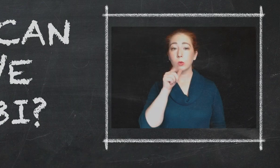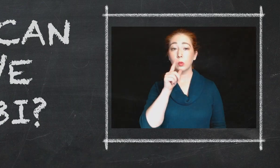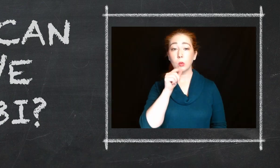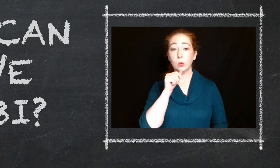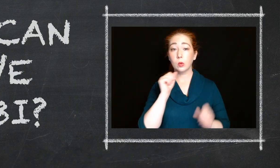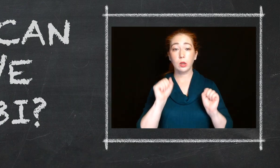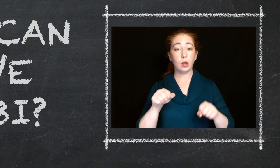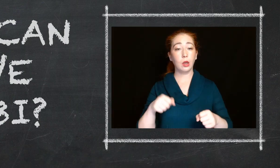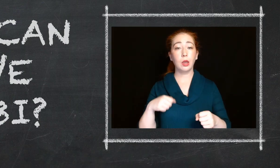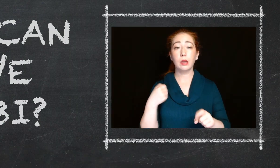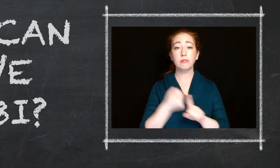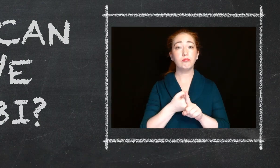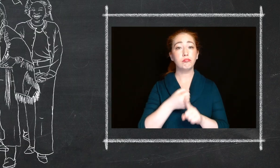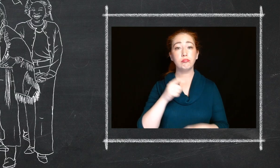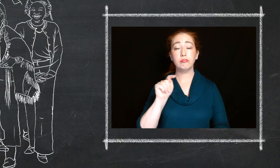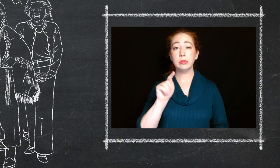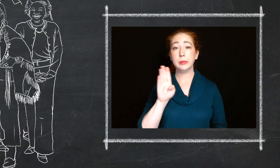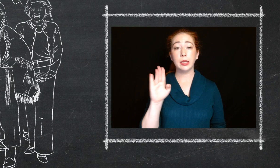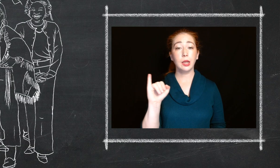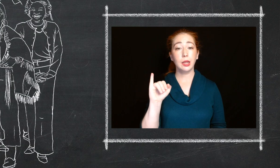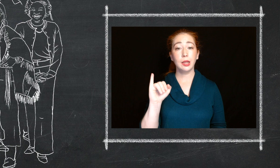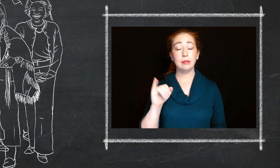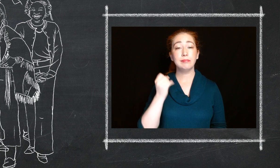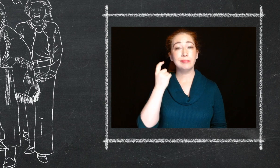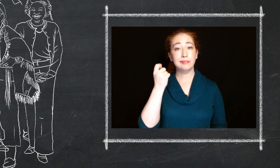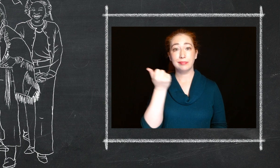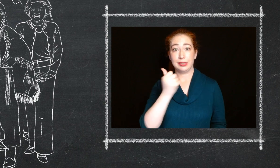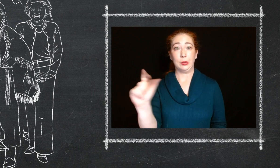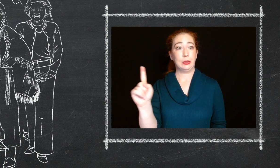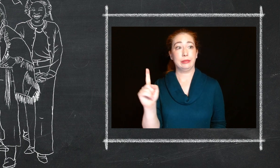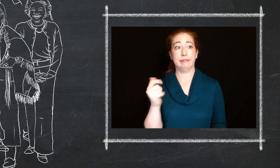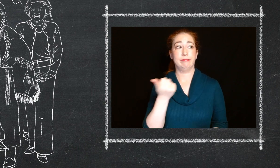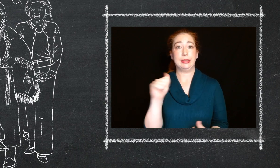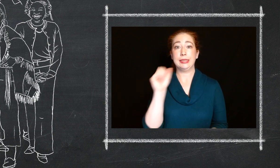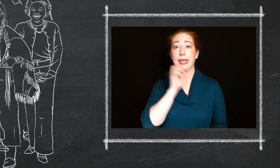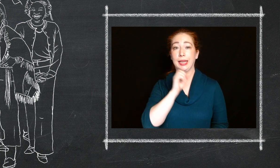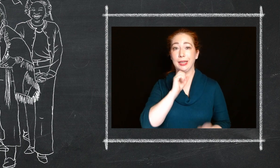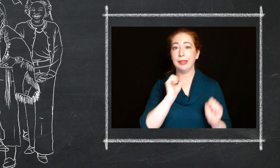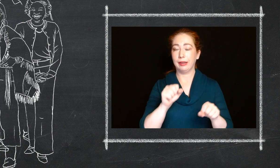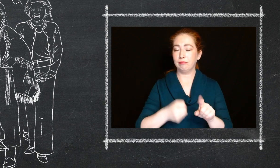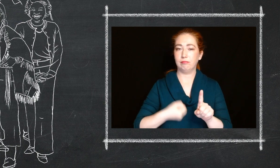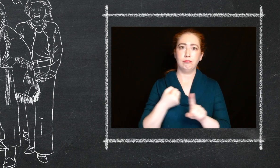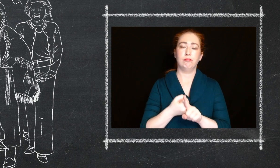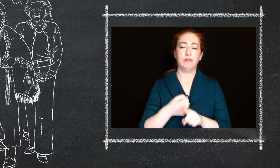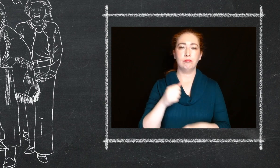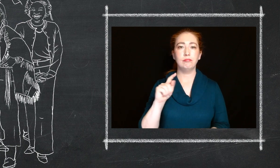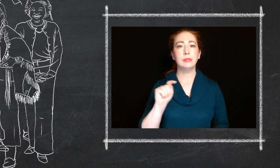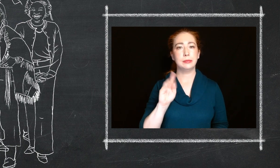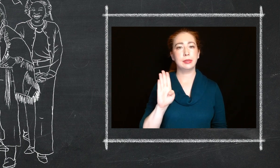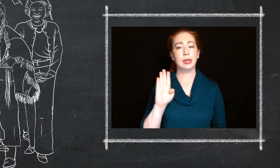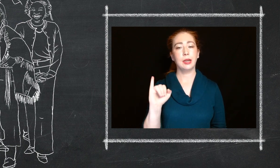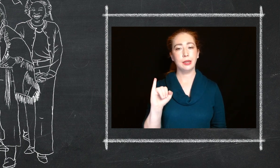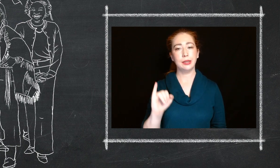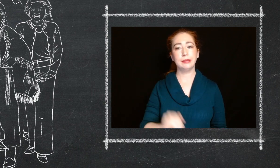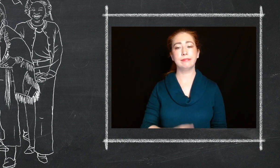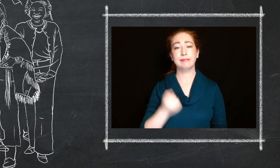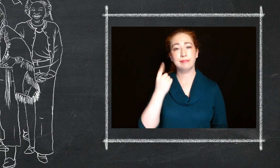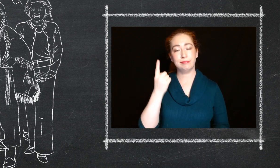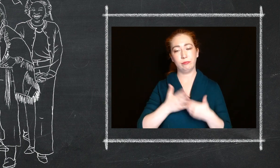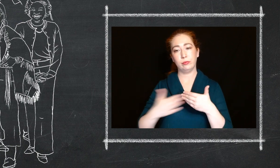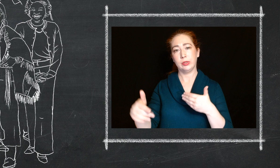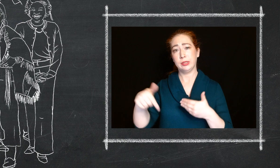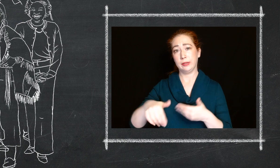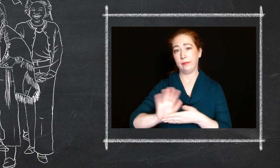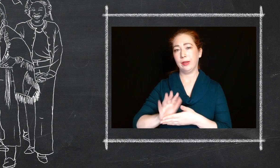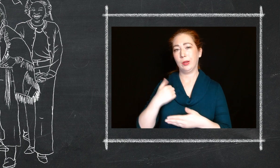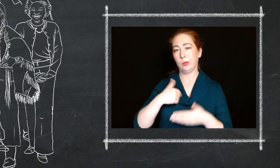So who can have a TBI? Anyone at any age can have a TBI, but for the rest of this